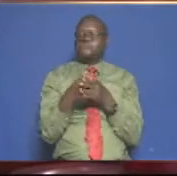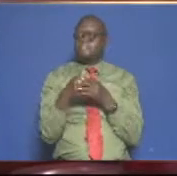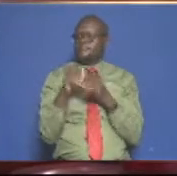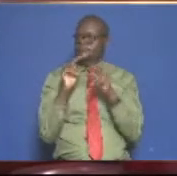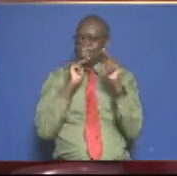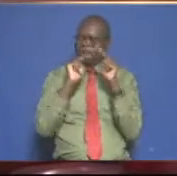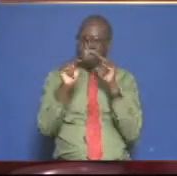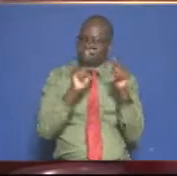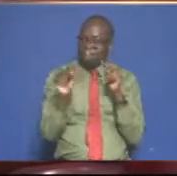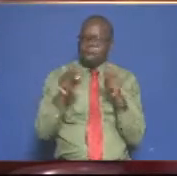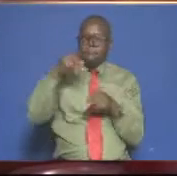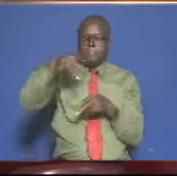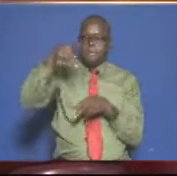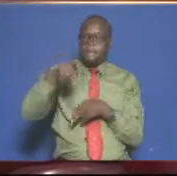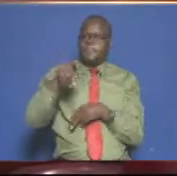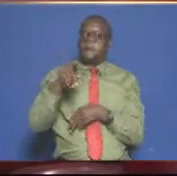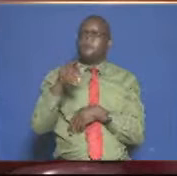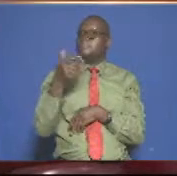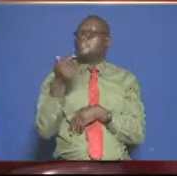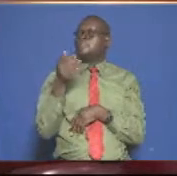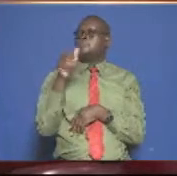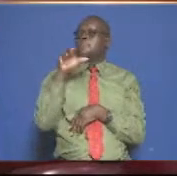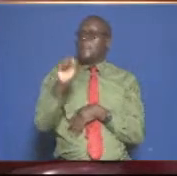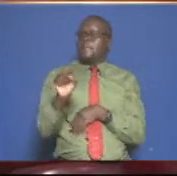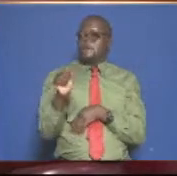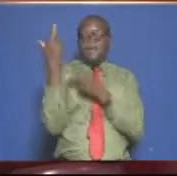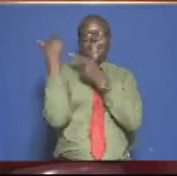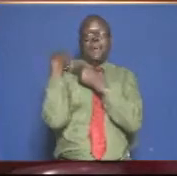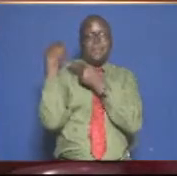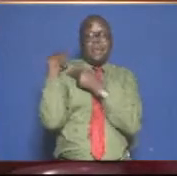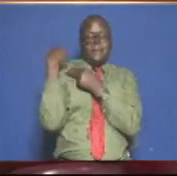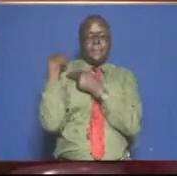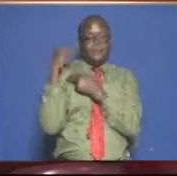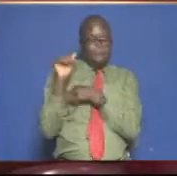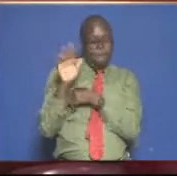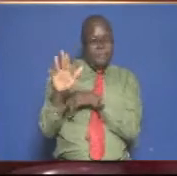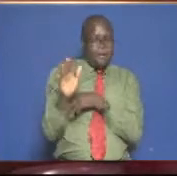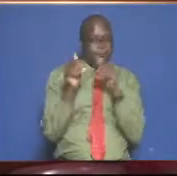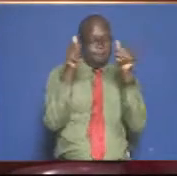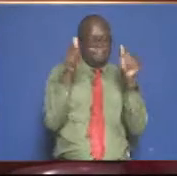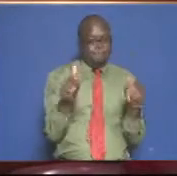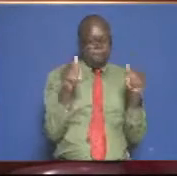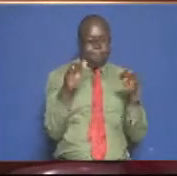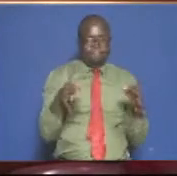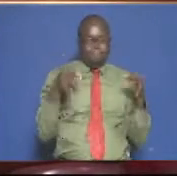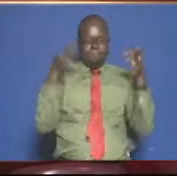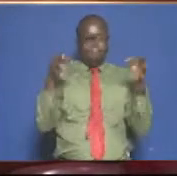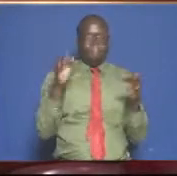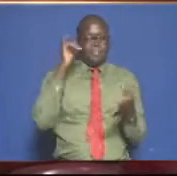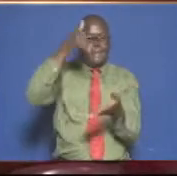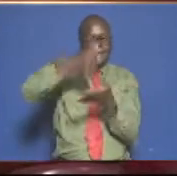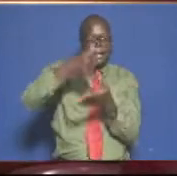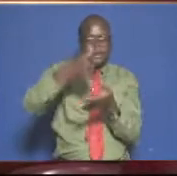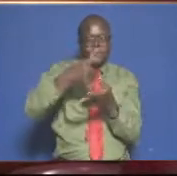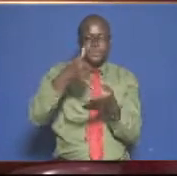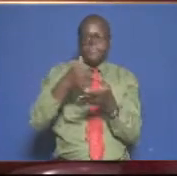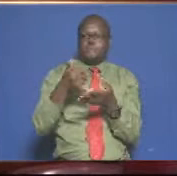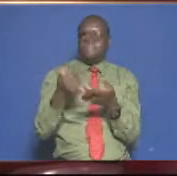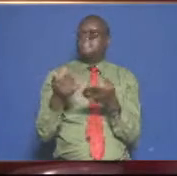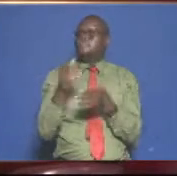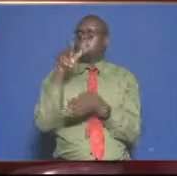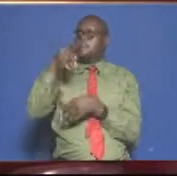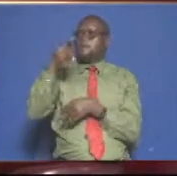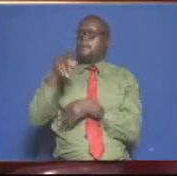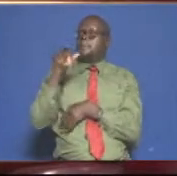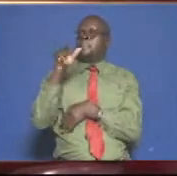renegotiation of the PPS, whereas the mandate of the task force in the gazette notice has been extended to include termination of the